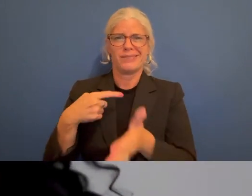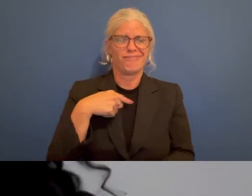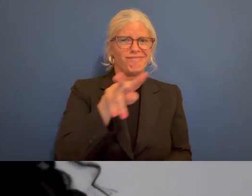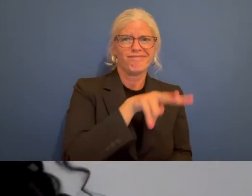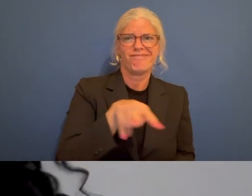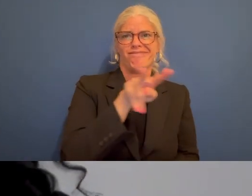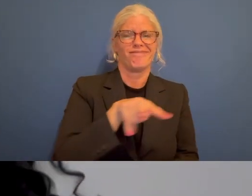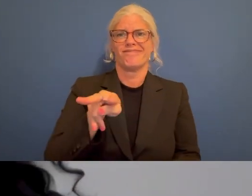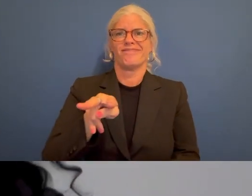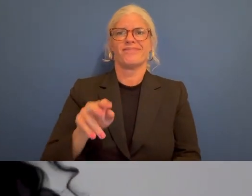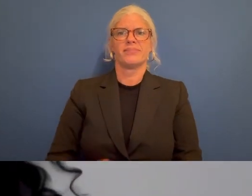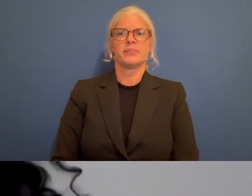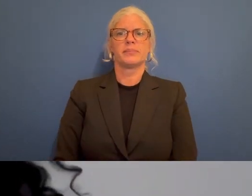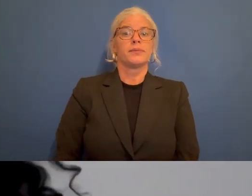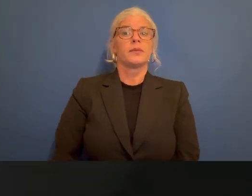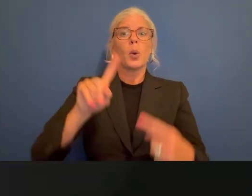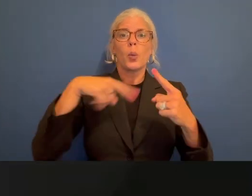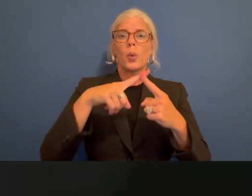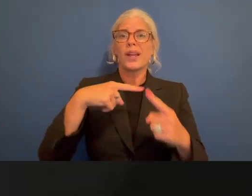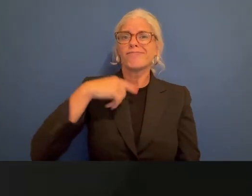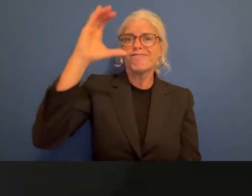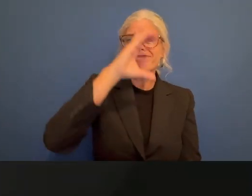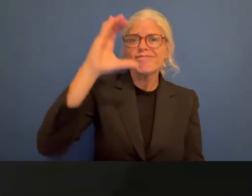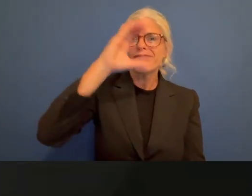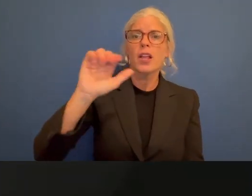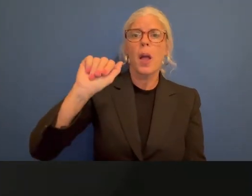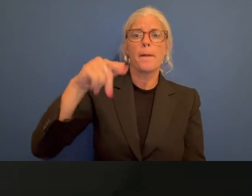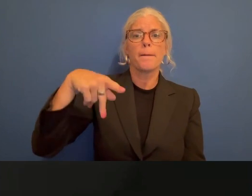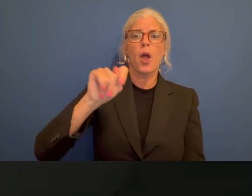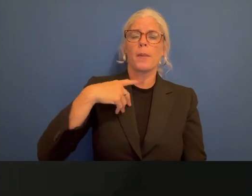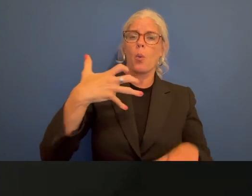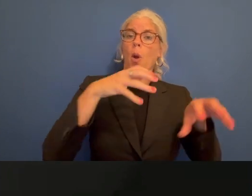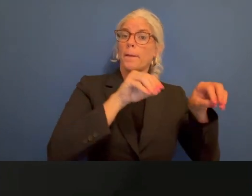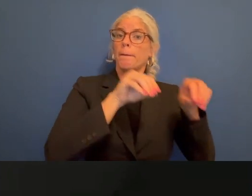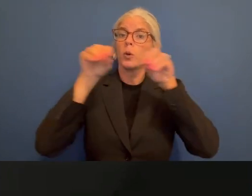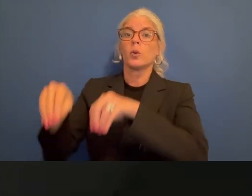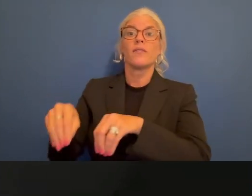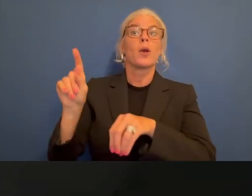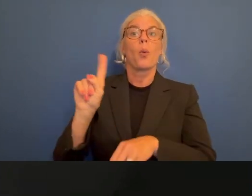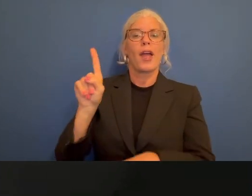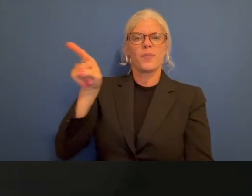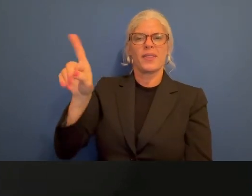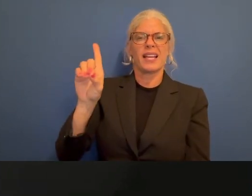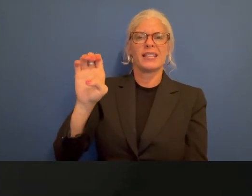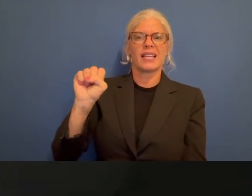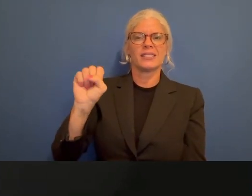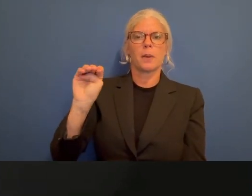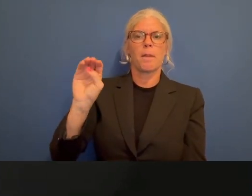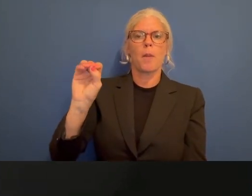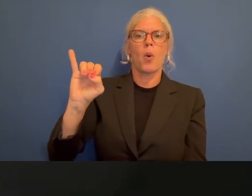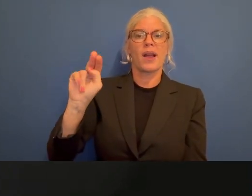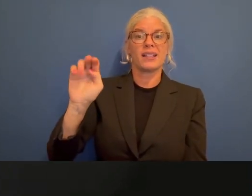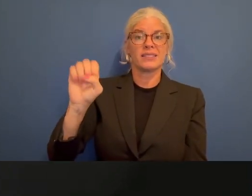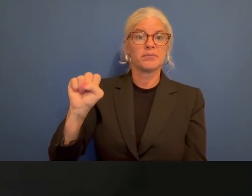is usually a very minimal requirement. When I was looking for an apartment to move into here in Des